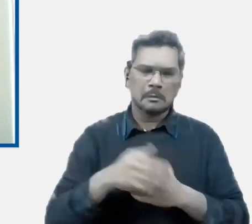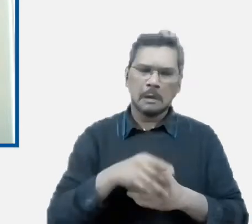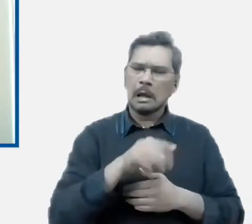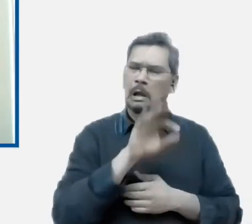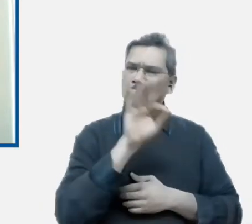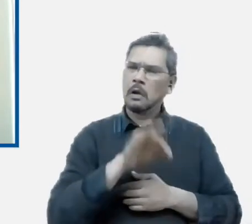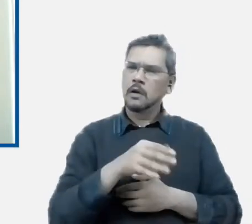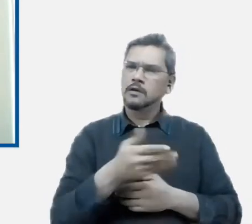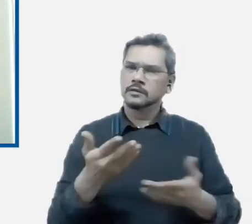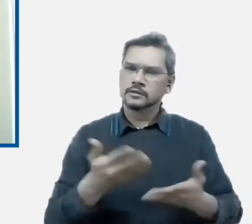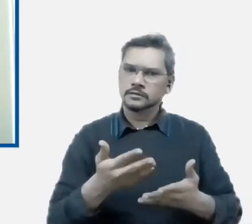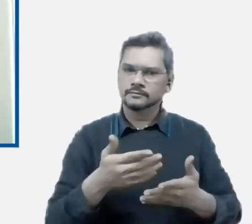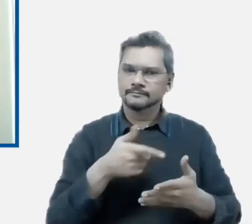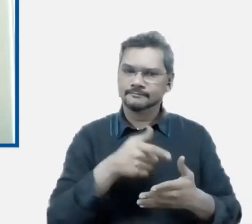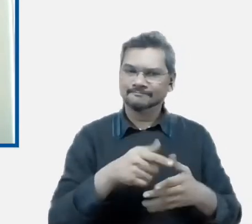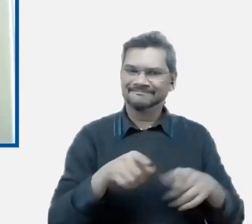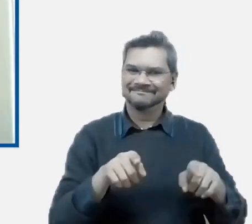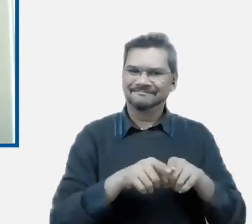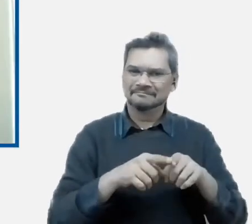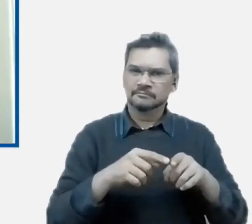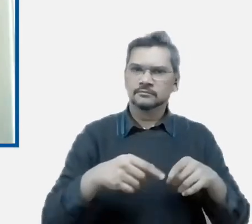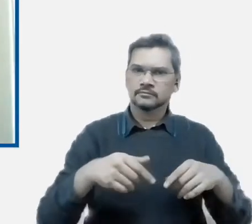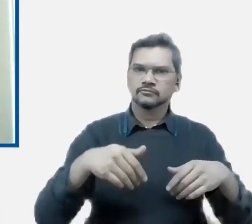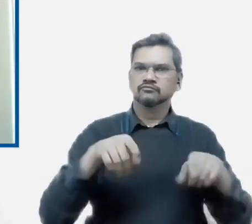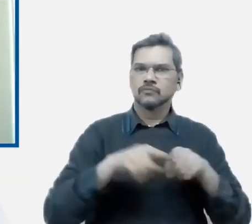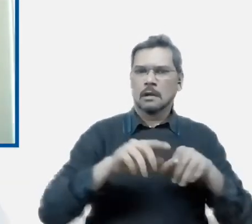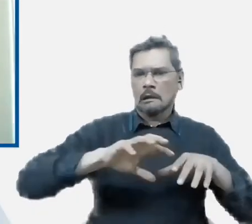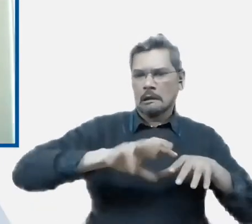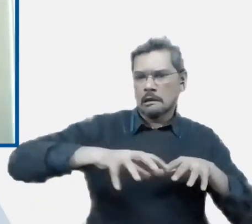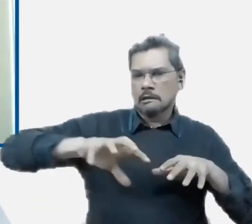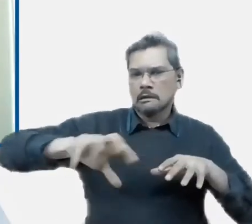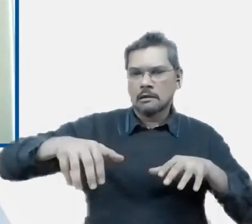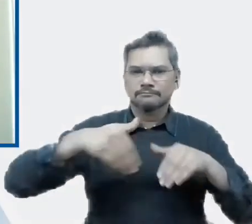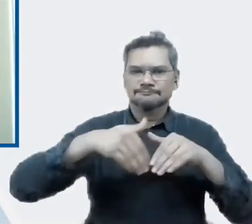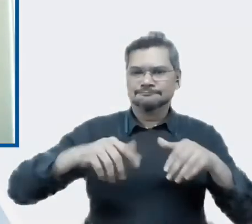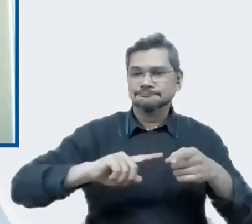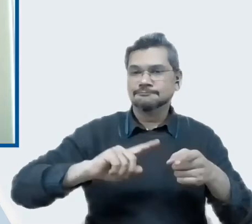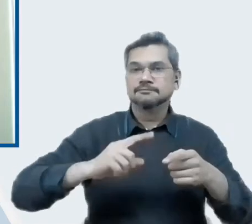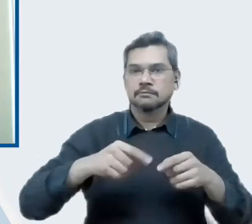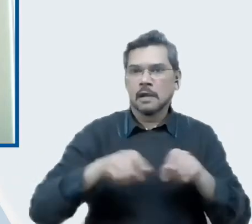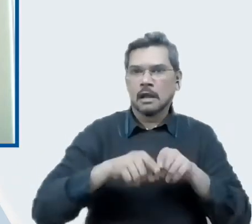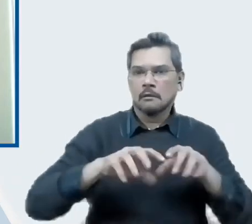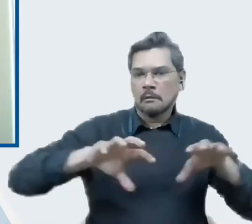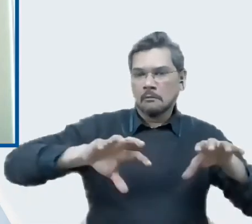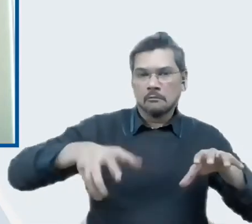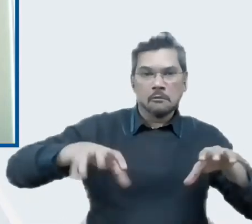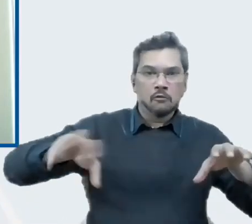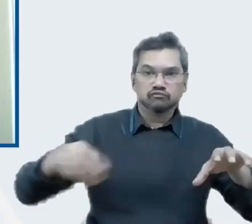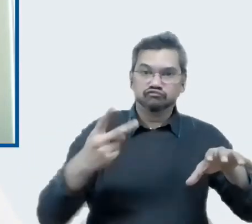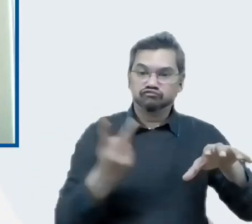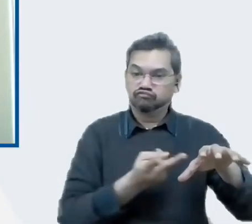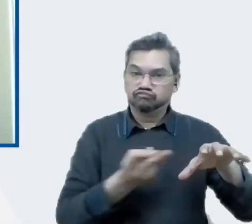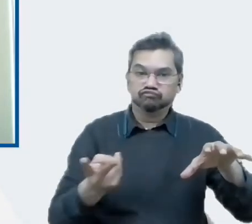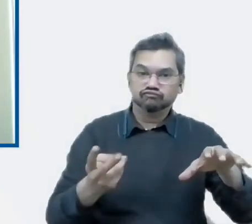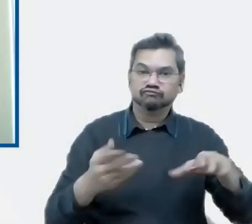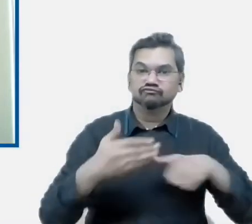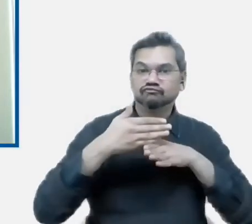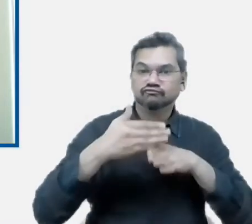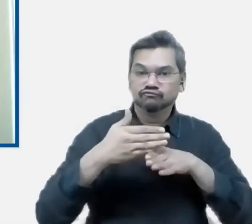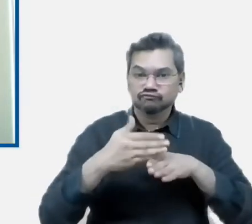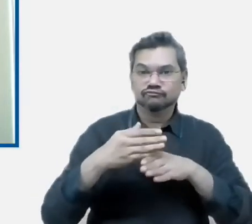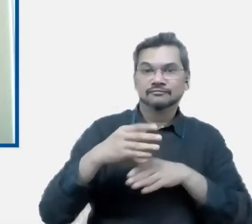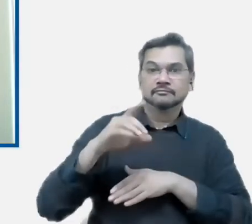management. For it to be possible and meaningful, member states need to share key data and information.